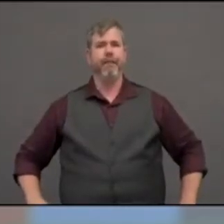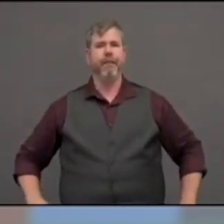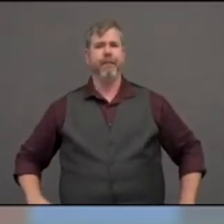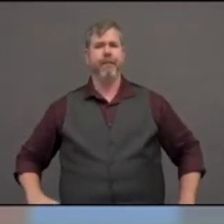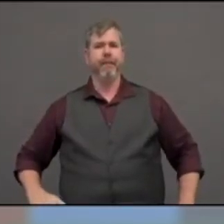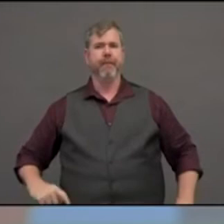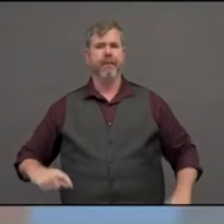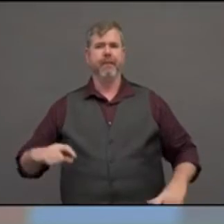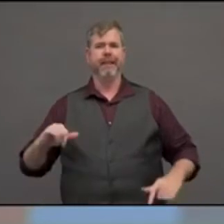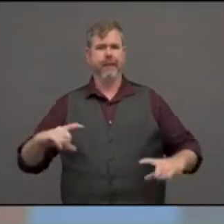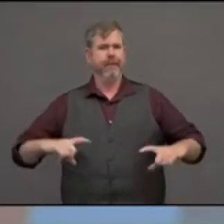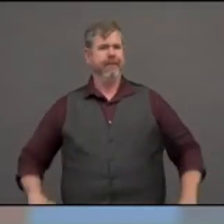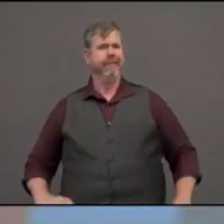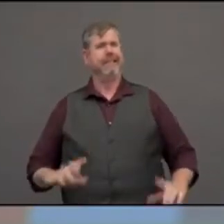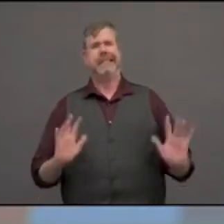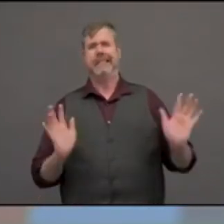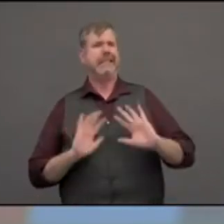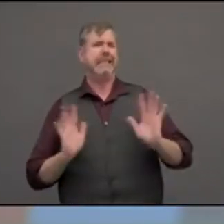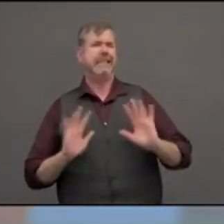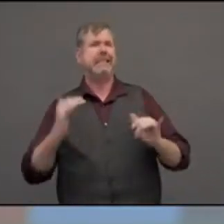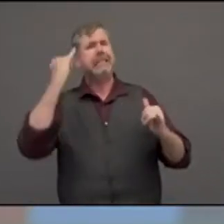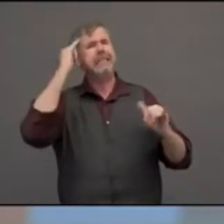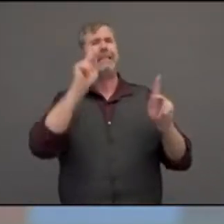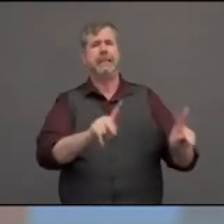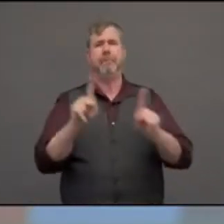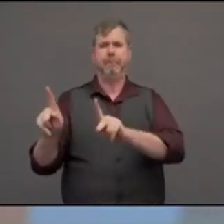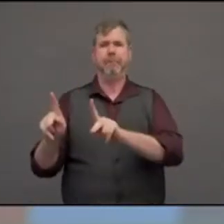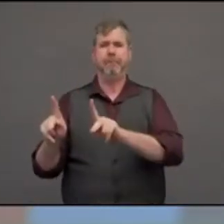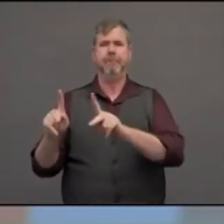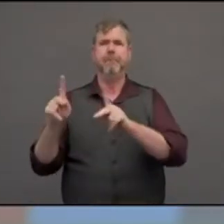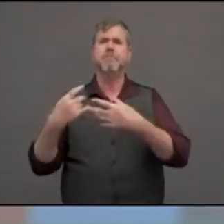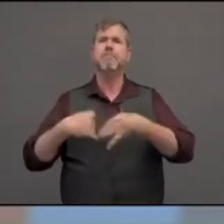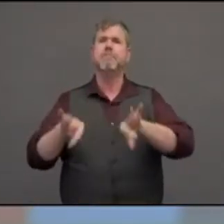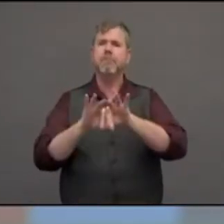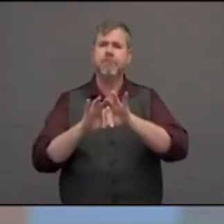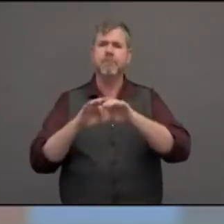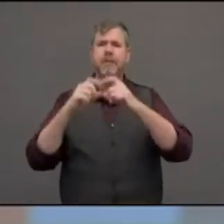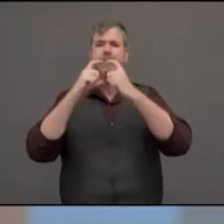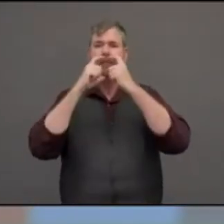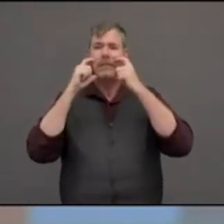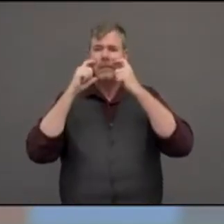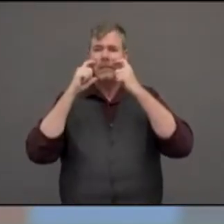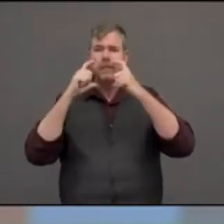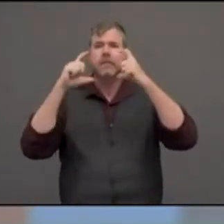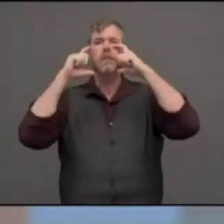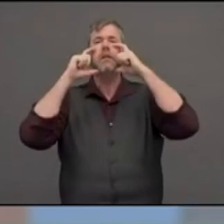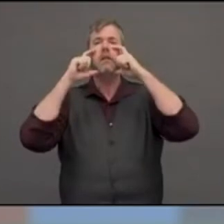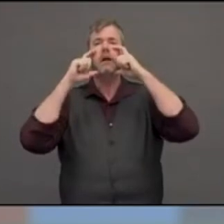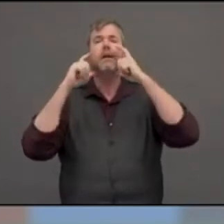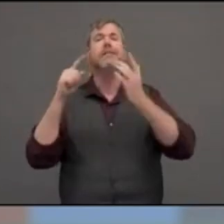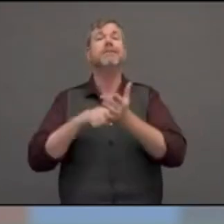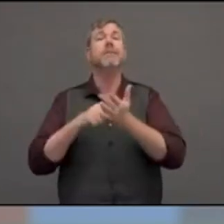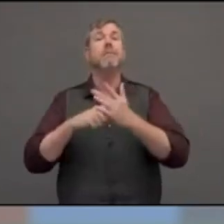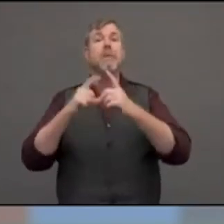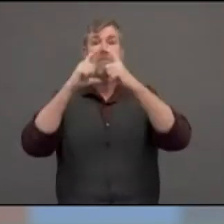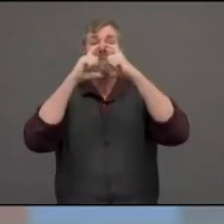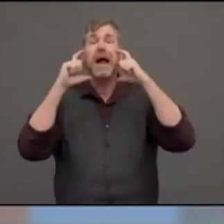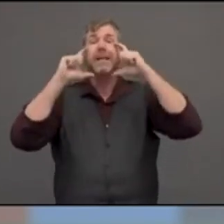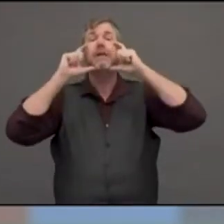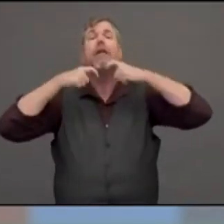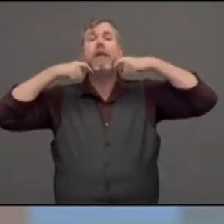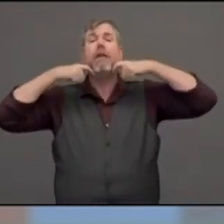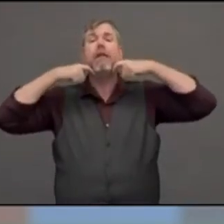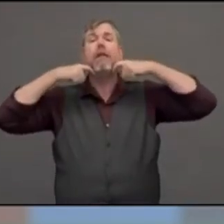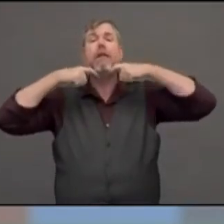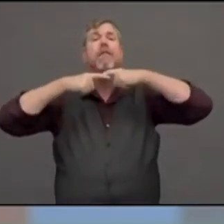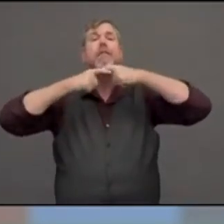This right here under the chin, again, no. This and then these two things here, that's like the equivalent of